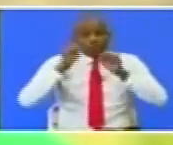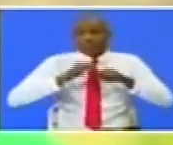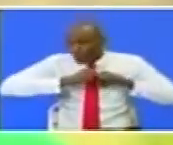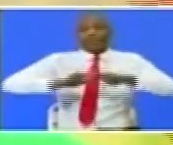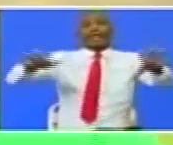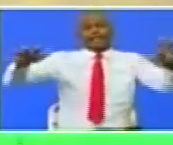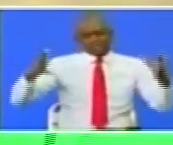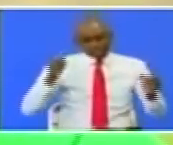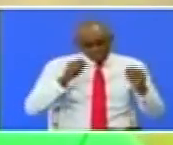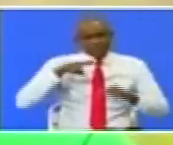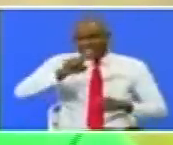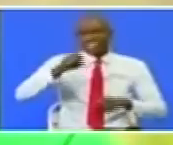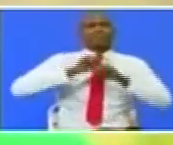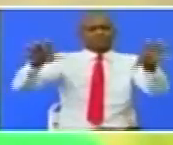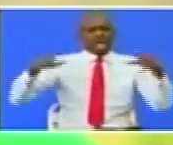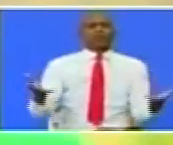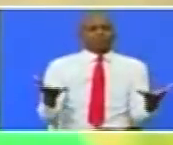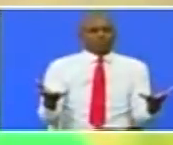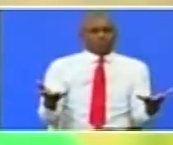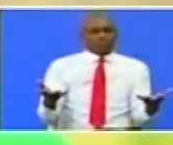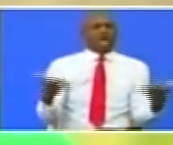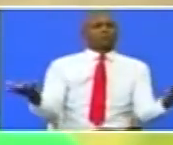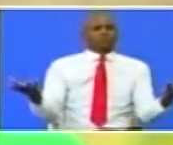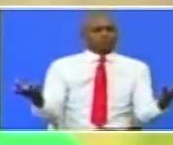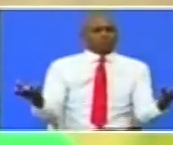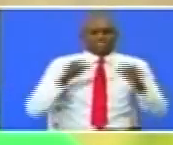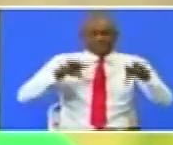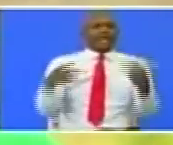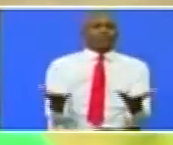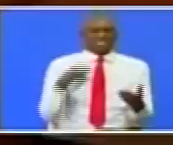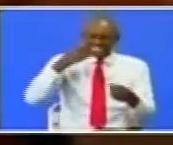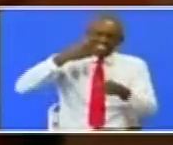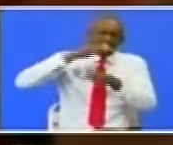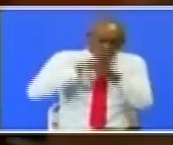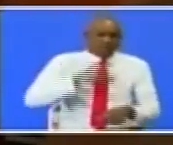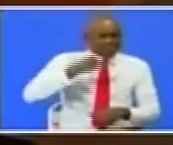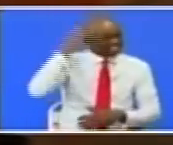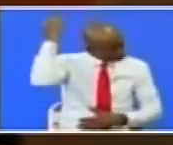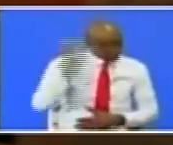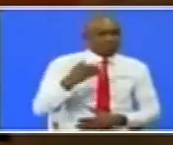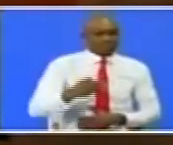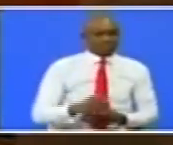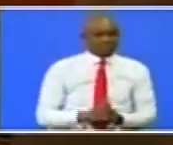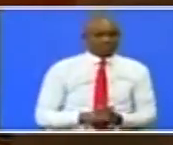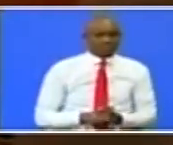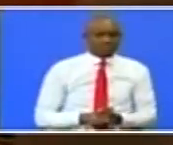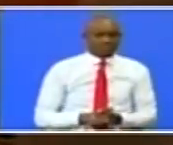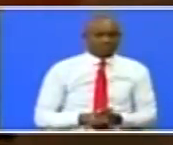spread the virus to everybody? If yes, how? This stigma has to stop.